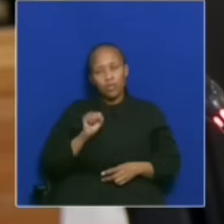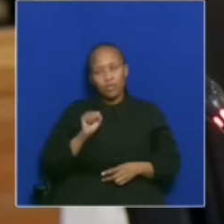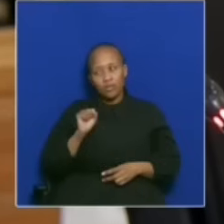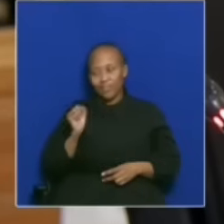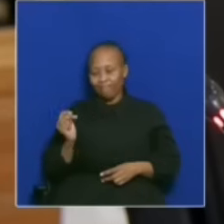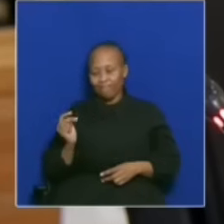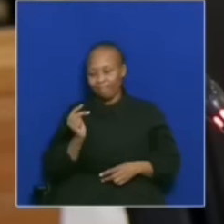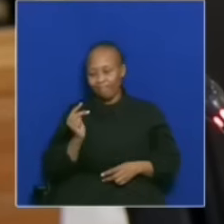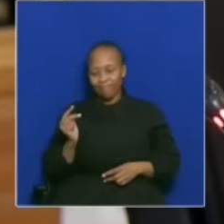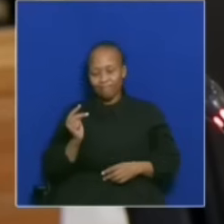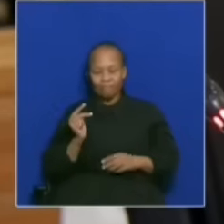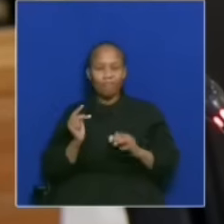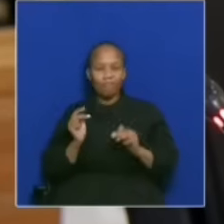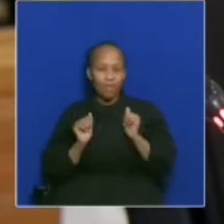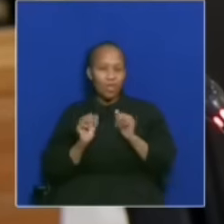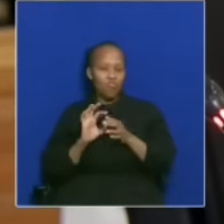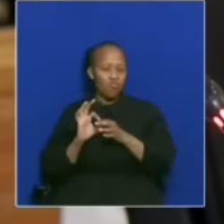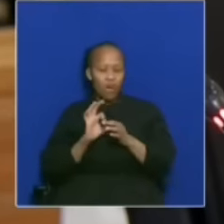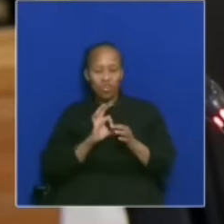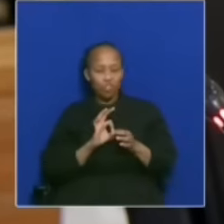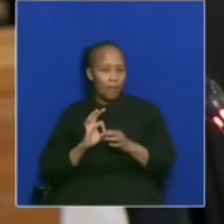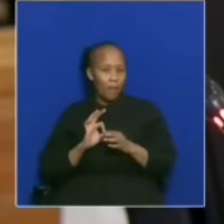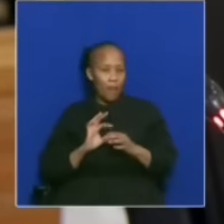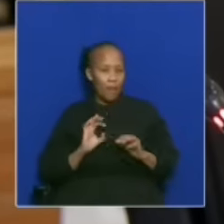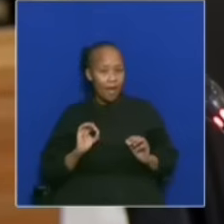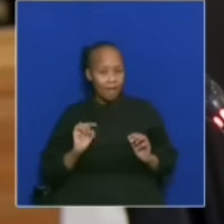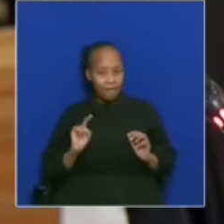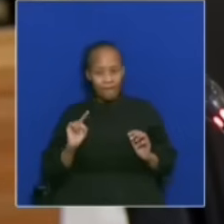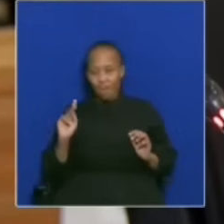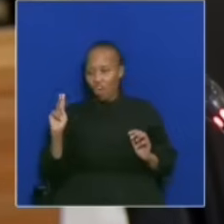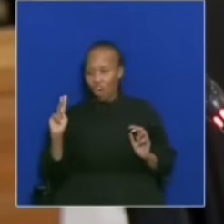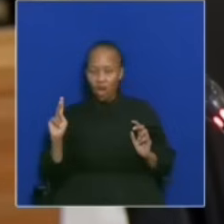testimony from the late witness D